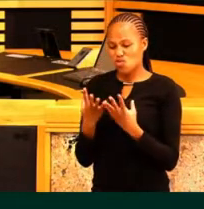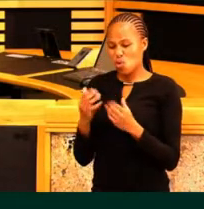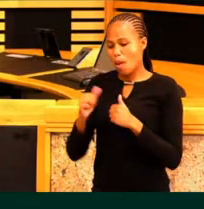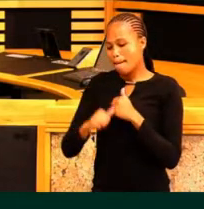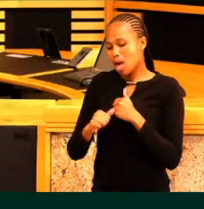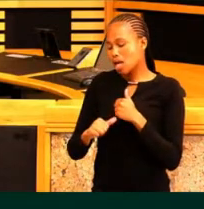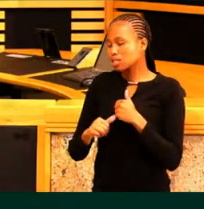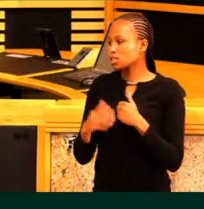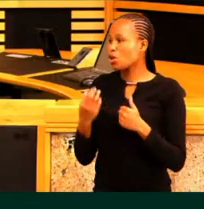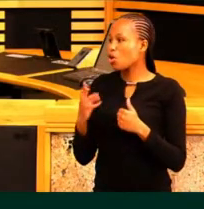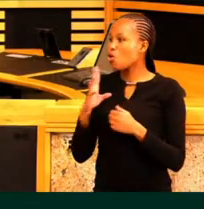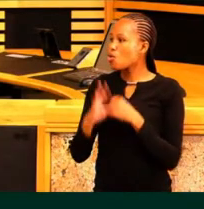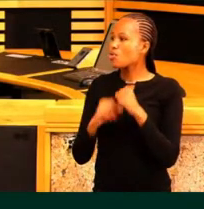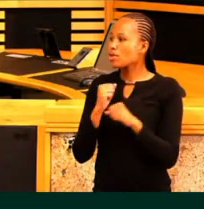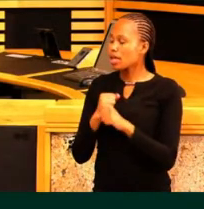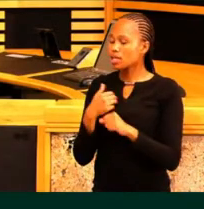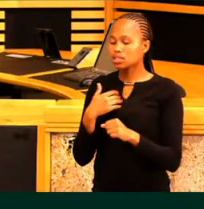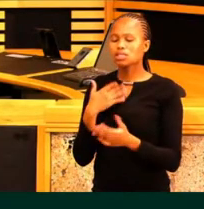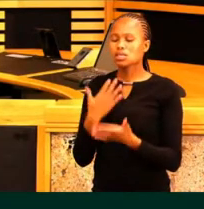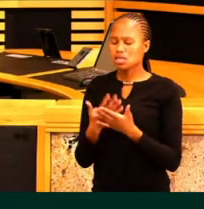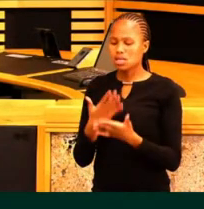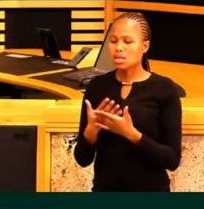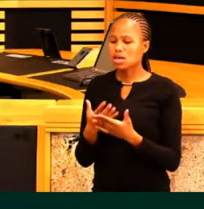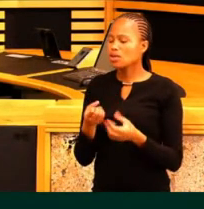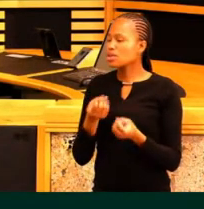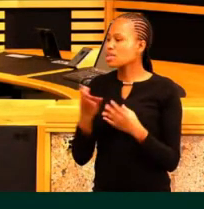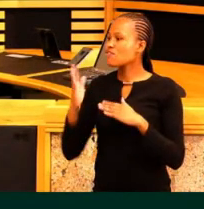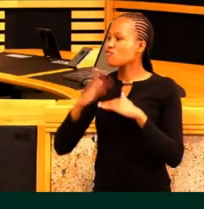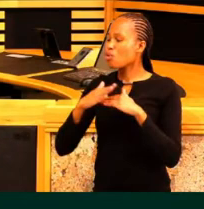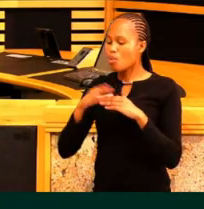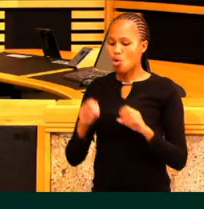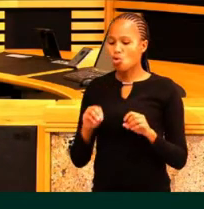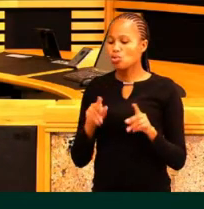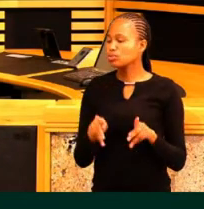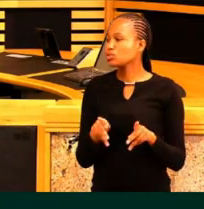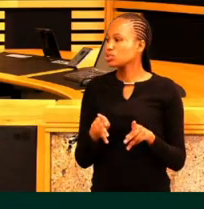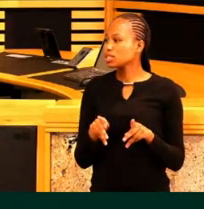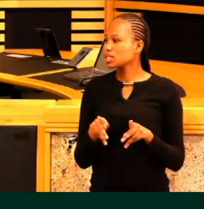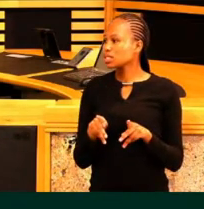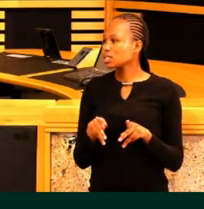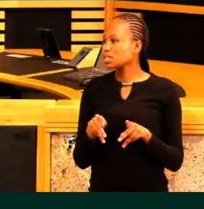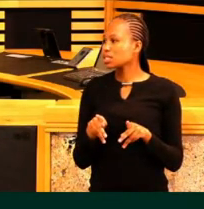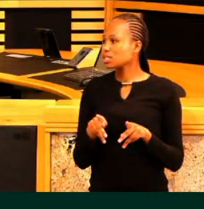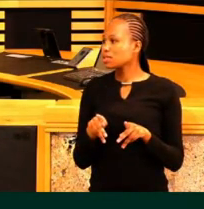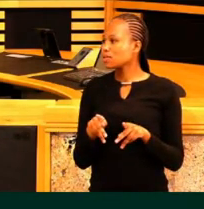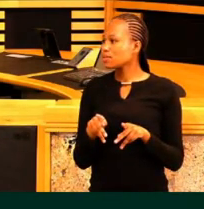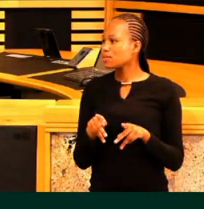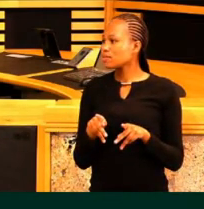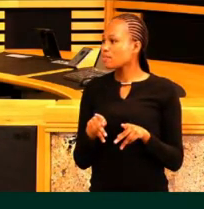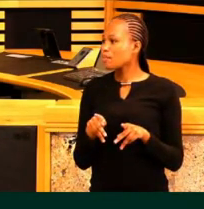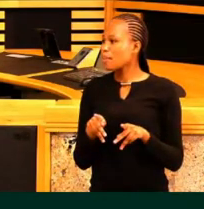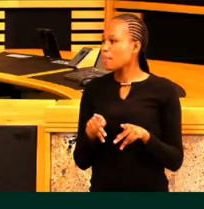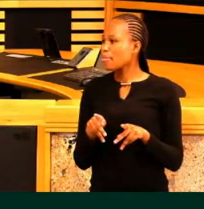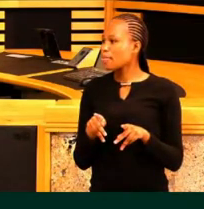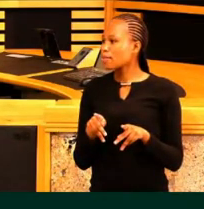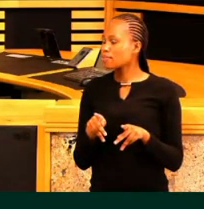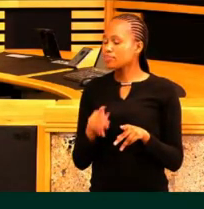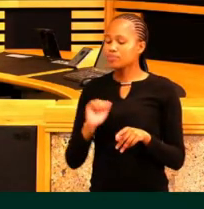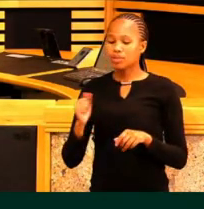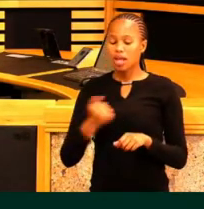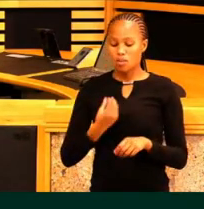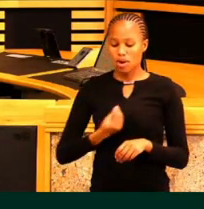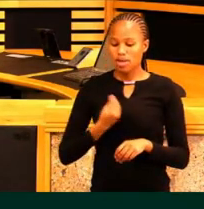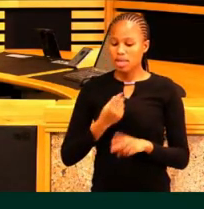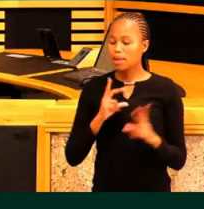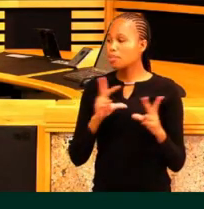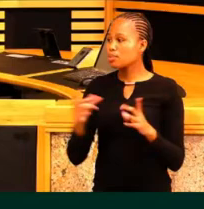we will be able to be creating more opportunities um of our young people it